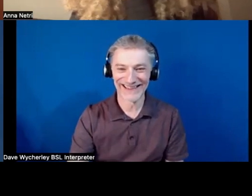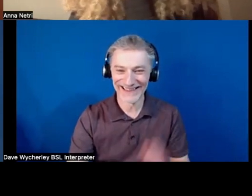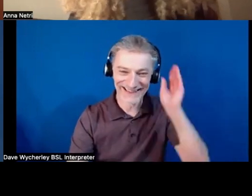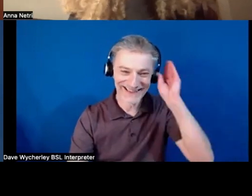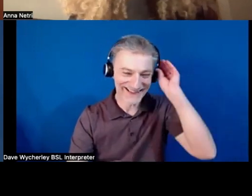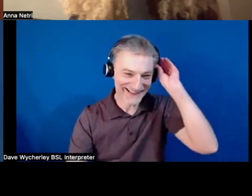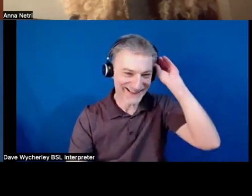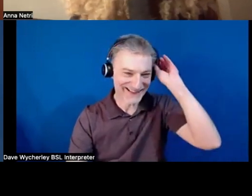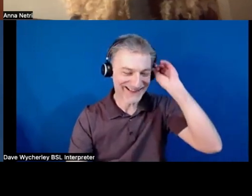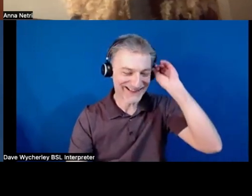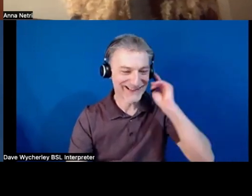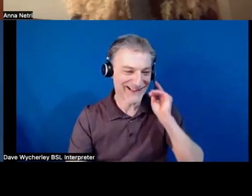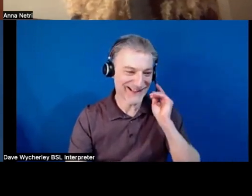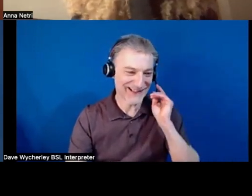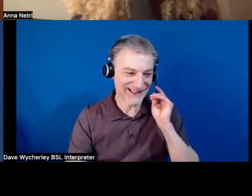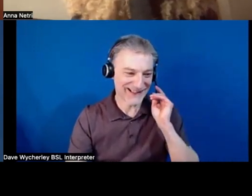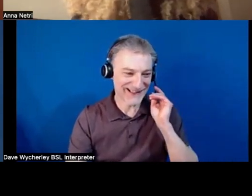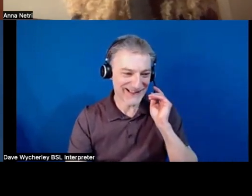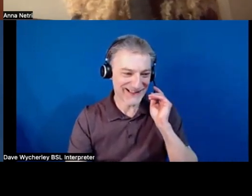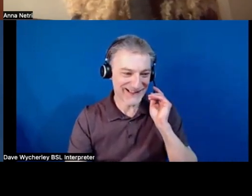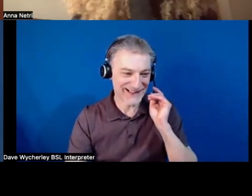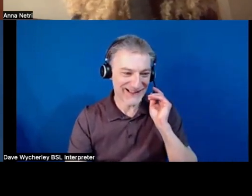There we go.